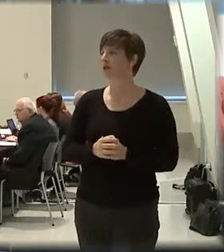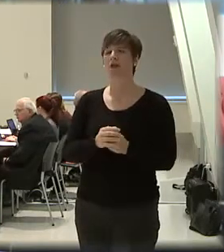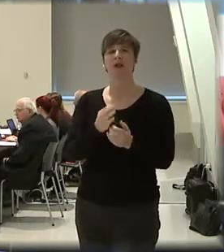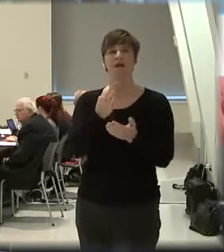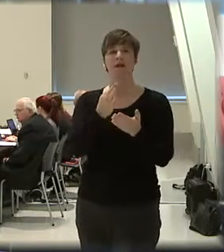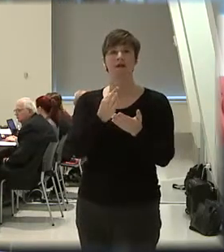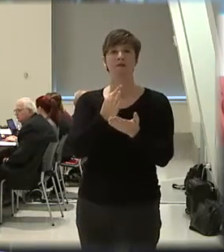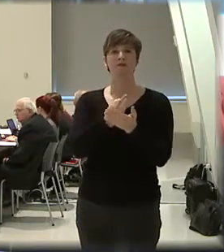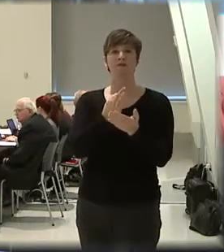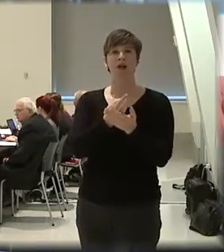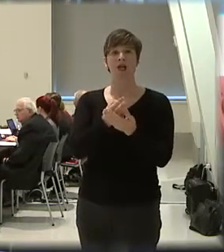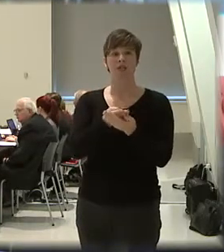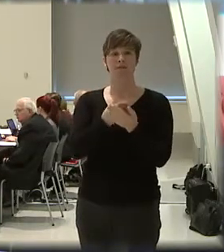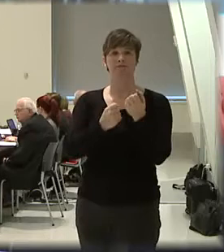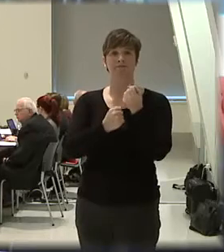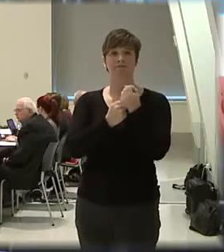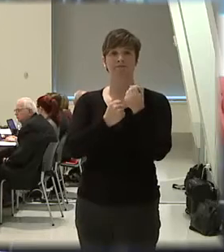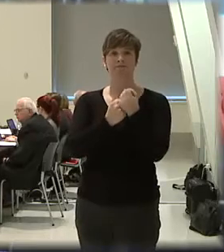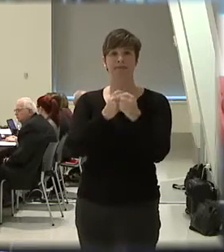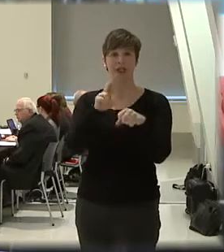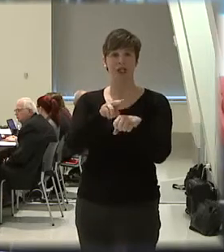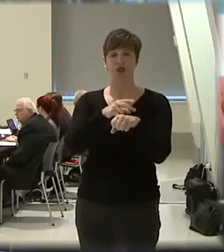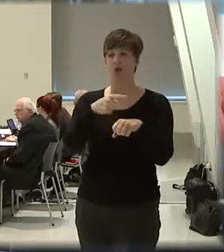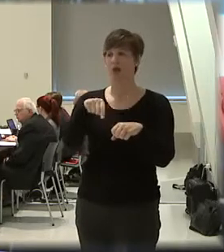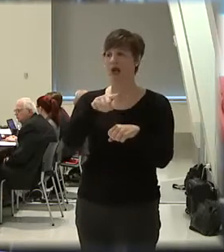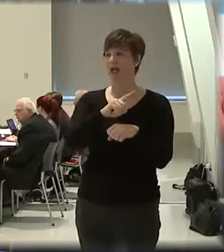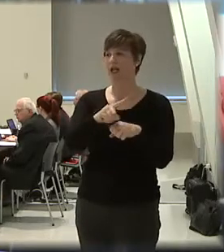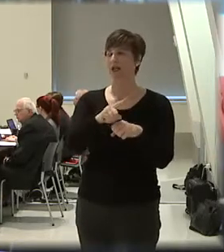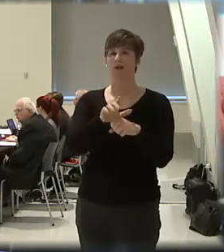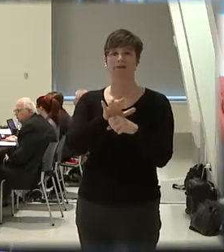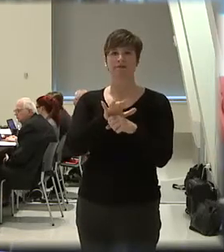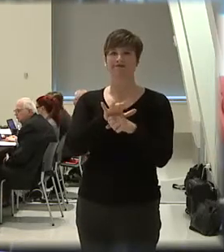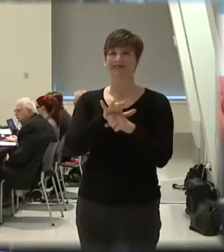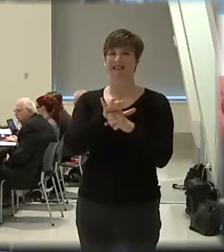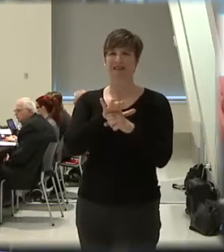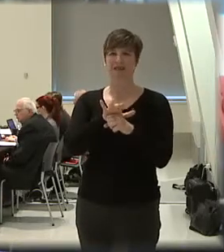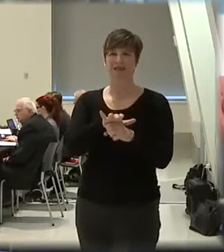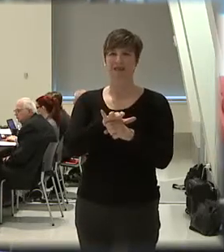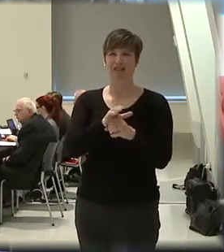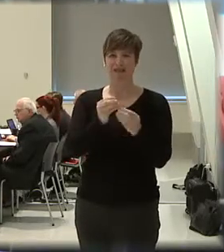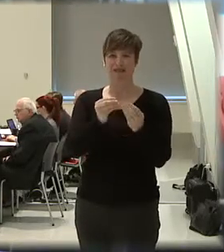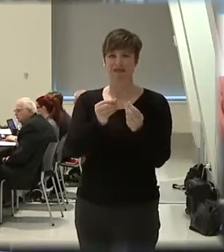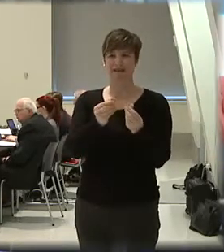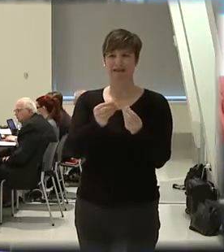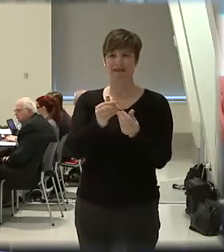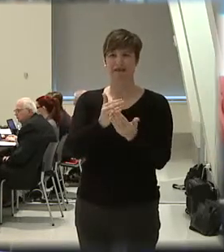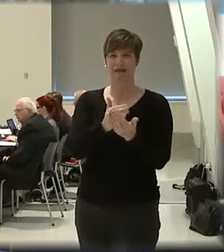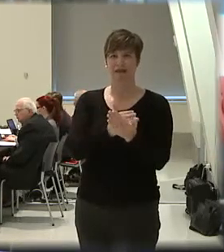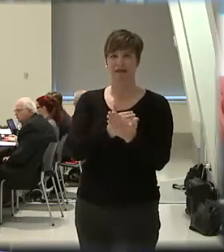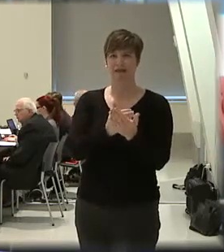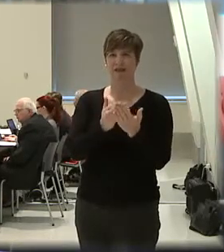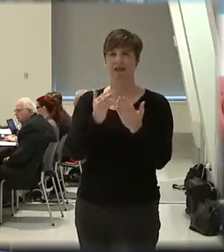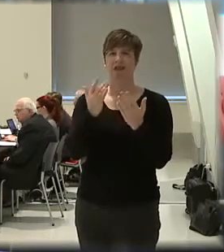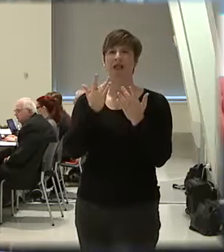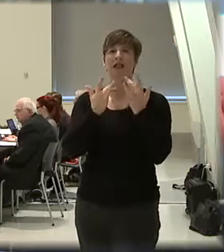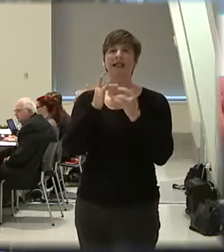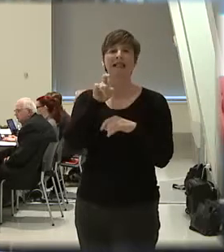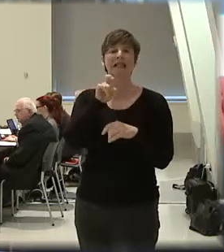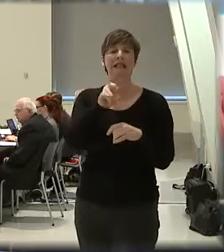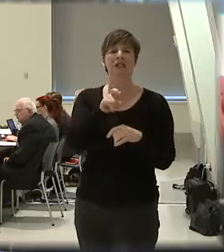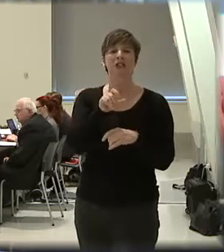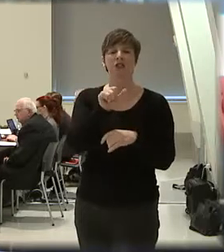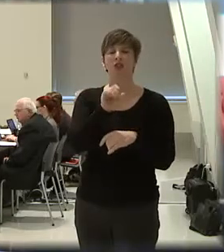Funding nationwide, public safety budgets are stressed and continue to be diminished. This task force must be mindful to not create